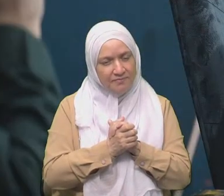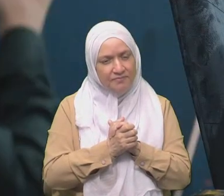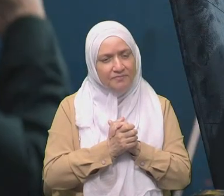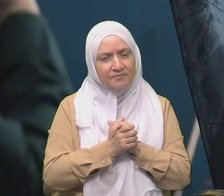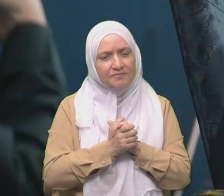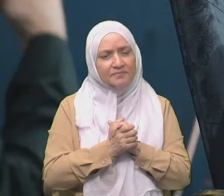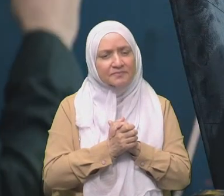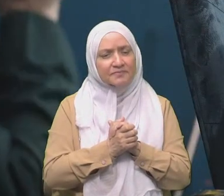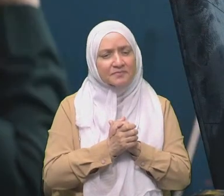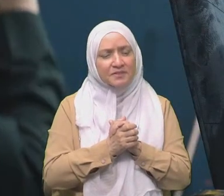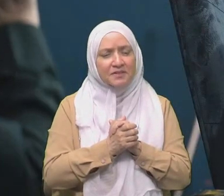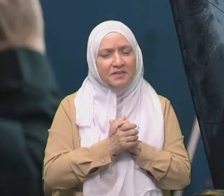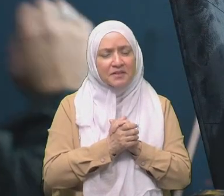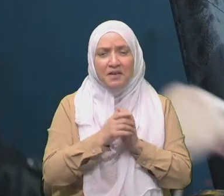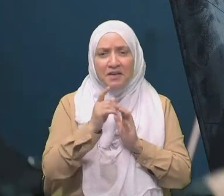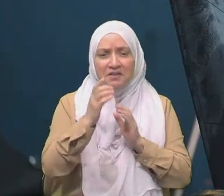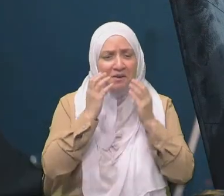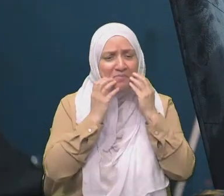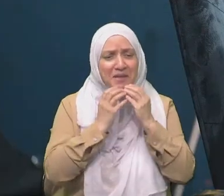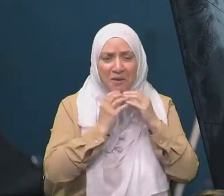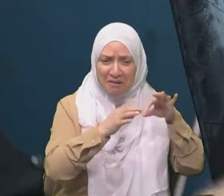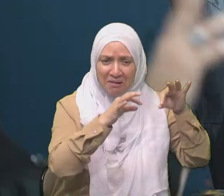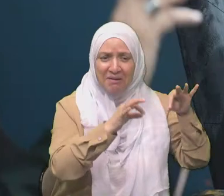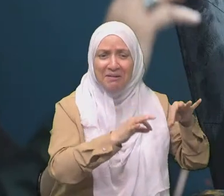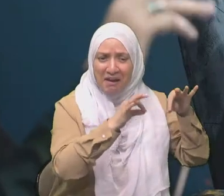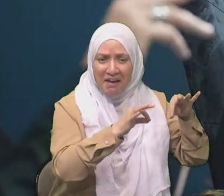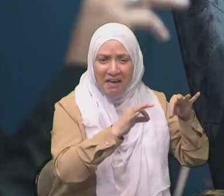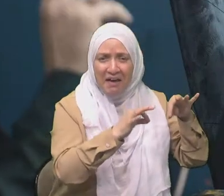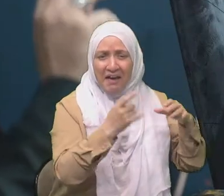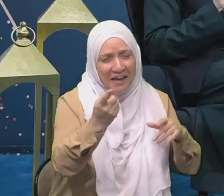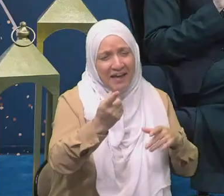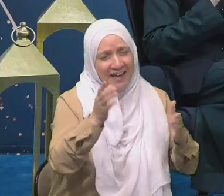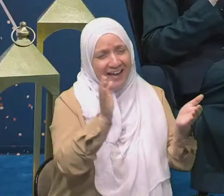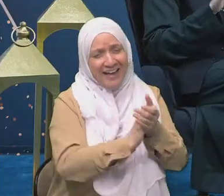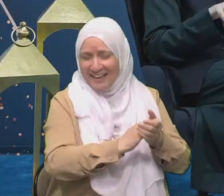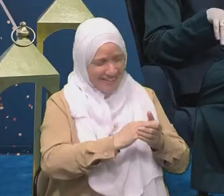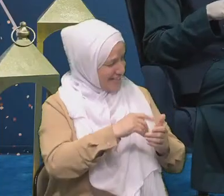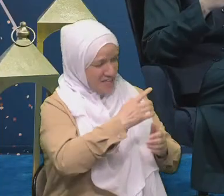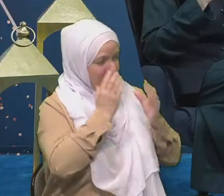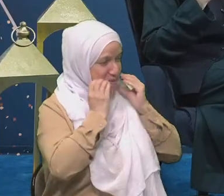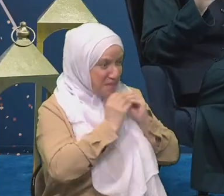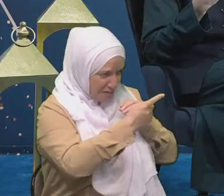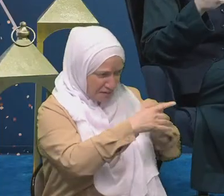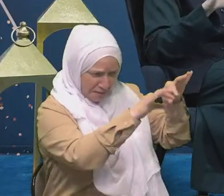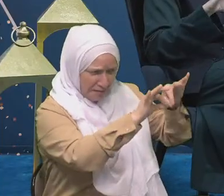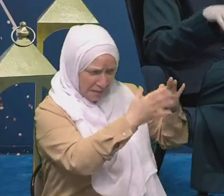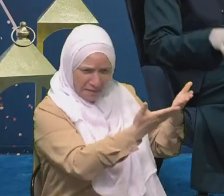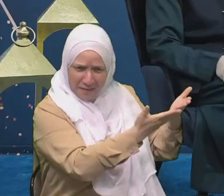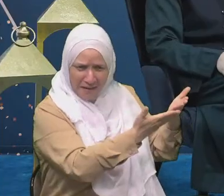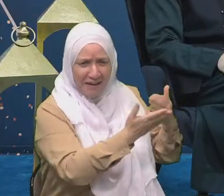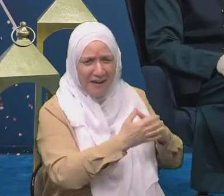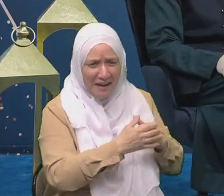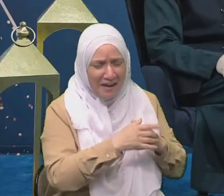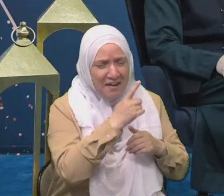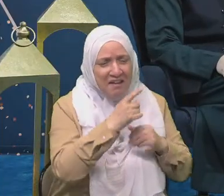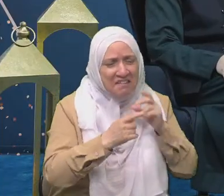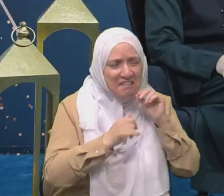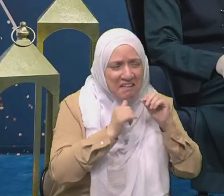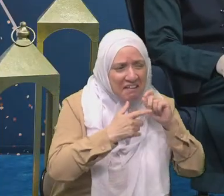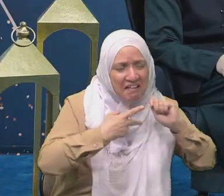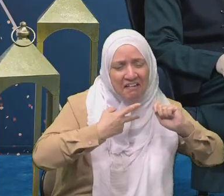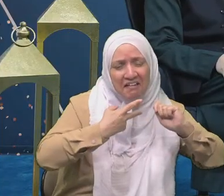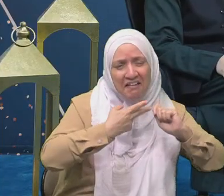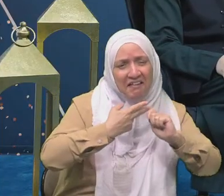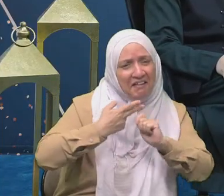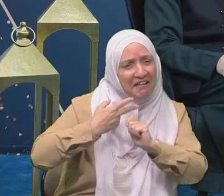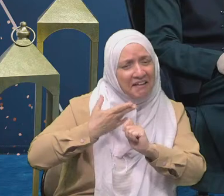gray hairs, kind of hide them here and there. Allahu Akbar. Alhamdulillah. It's okay, by the way, to cut a gray hair. You just can't pluck it. It's another thing, though. No. But Sheikh Yaser gave